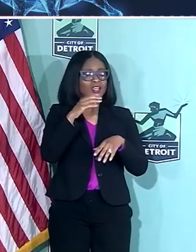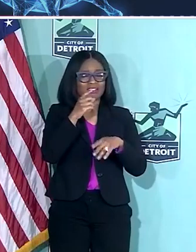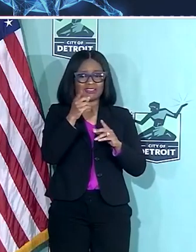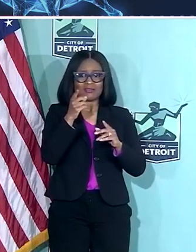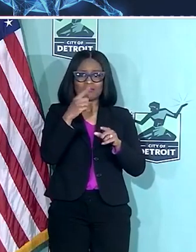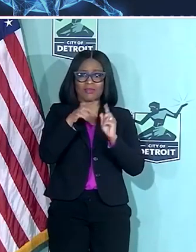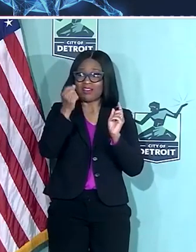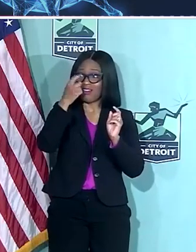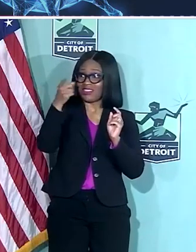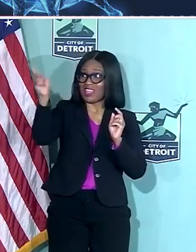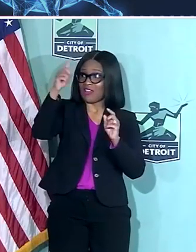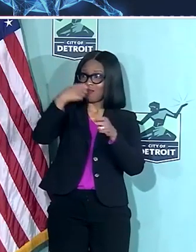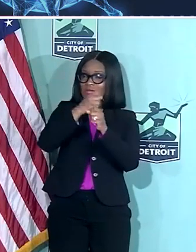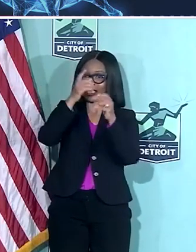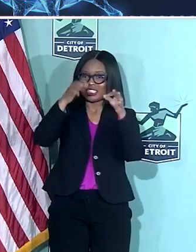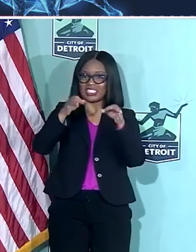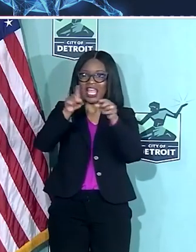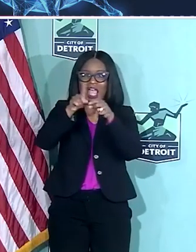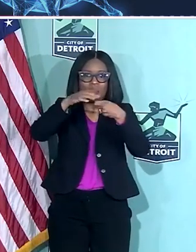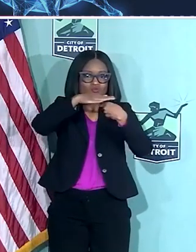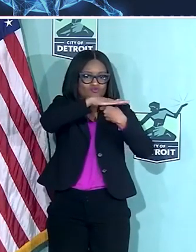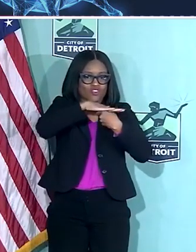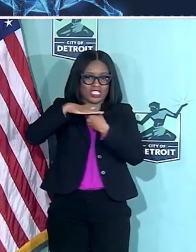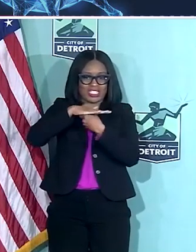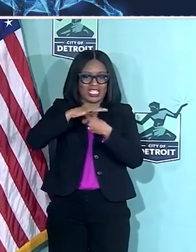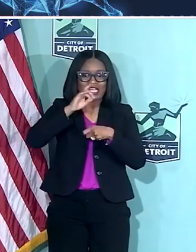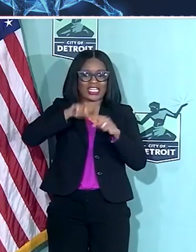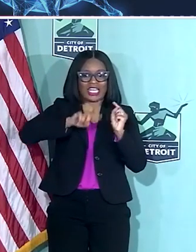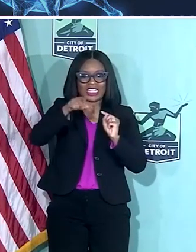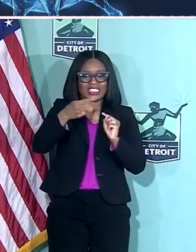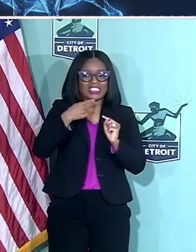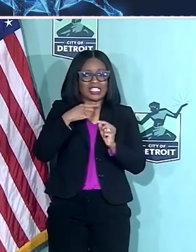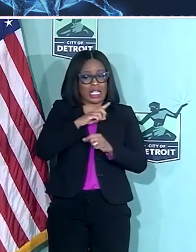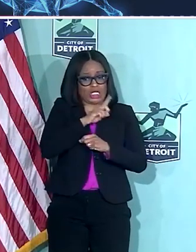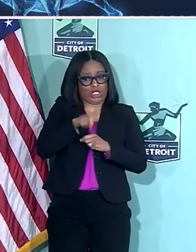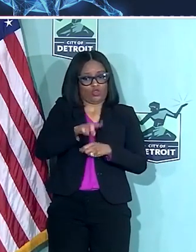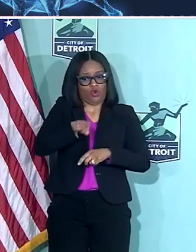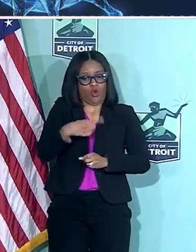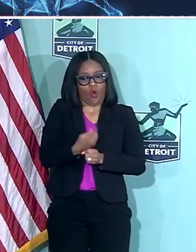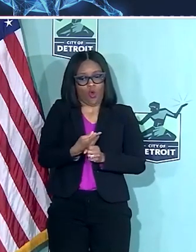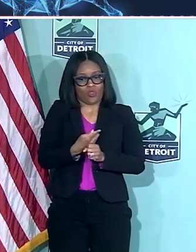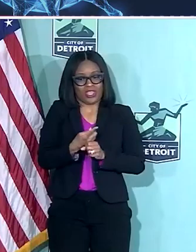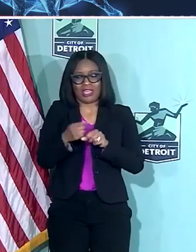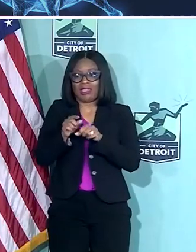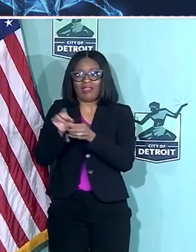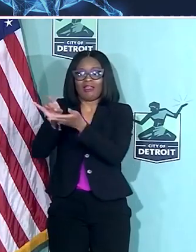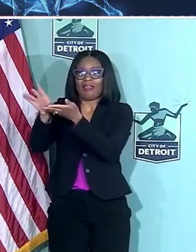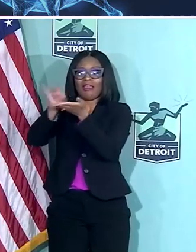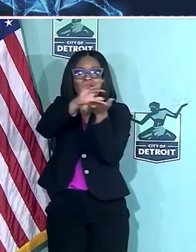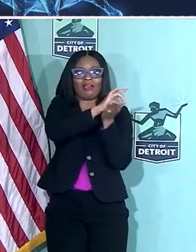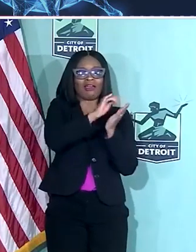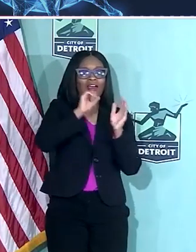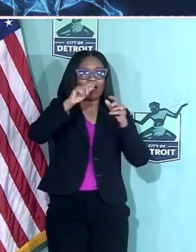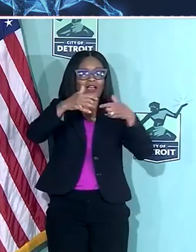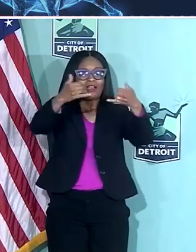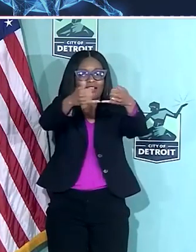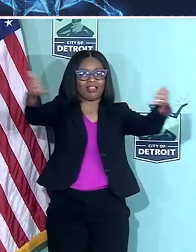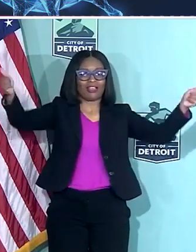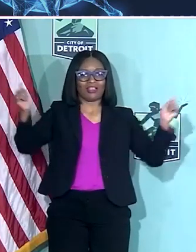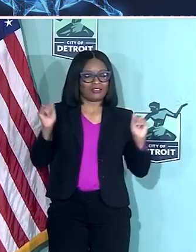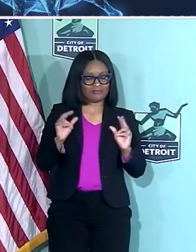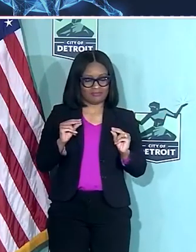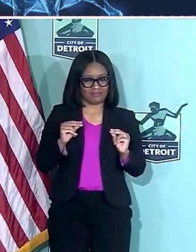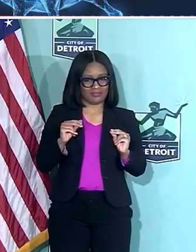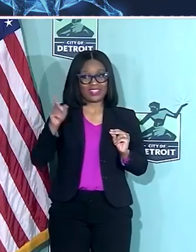make a decision as a region. And so the story you just told about leaving the city and them not being respectful is something they've got to